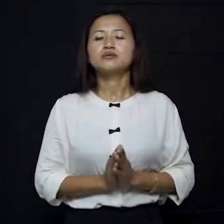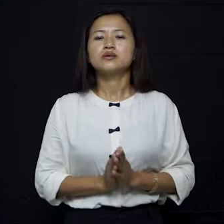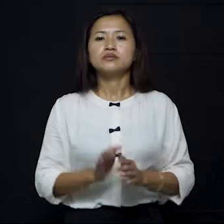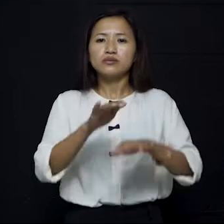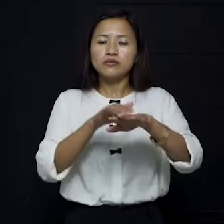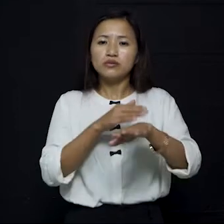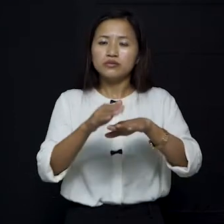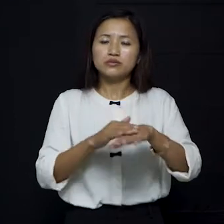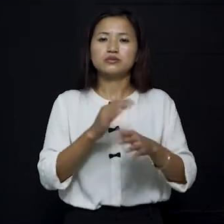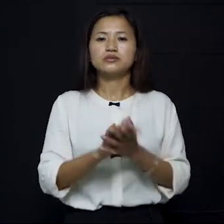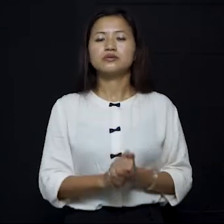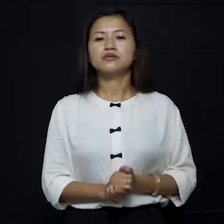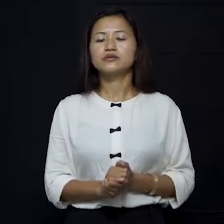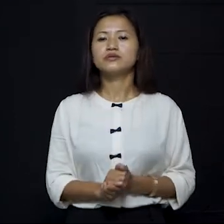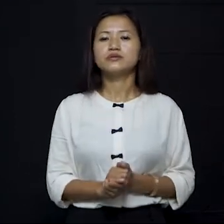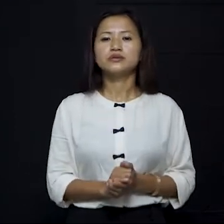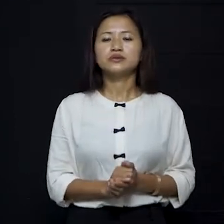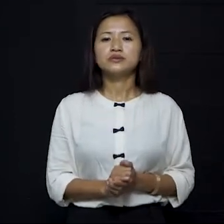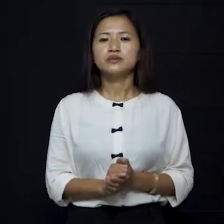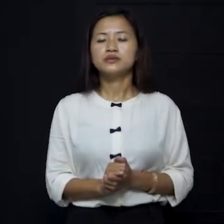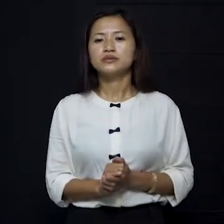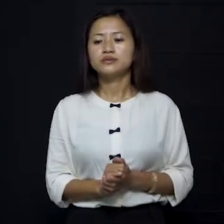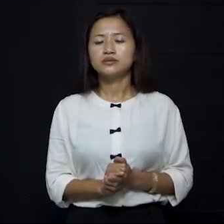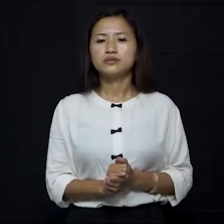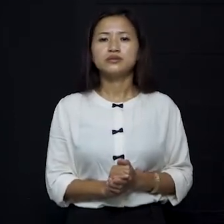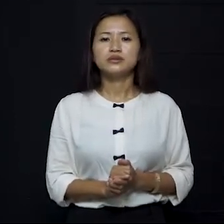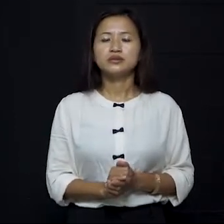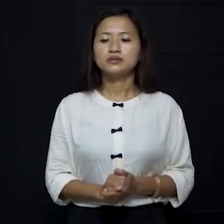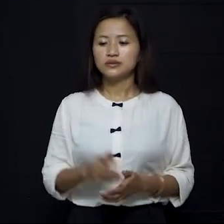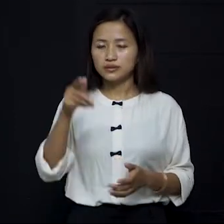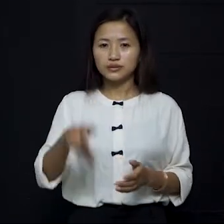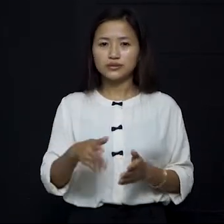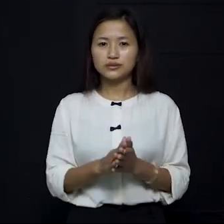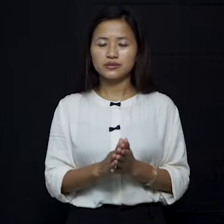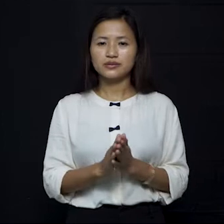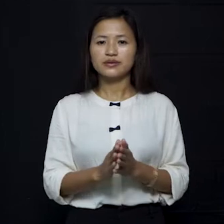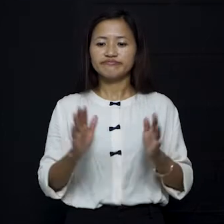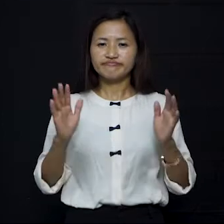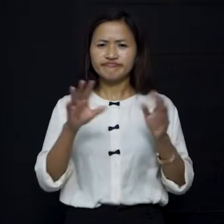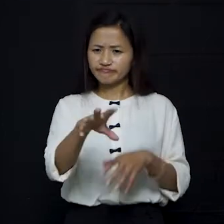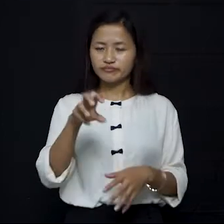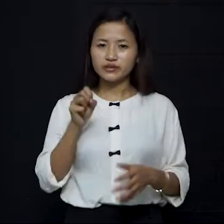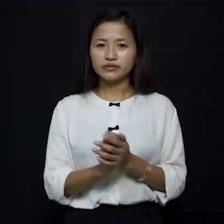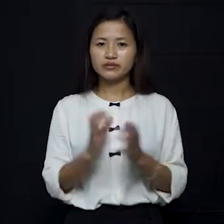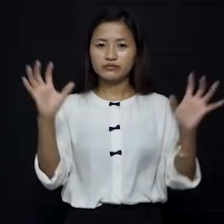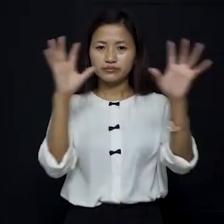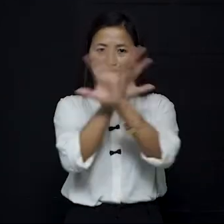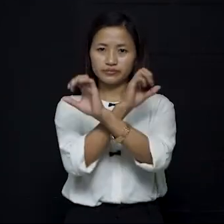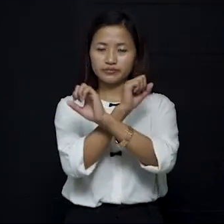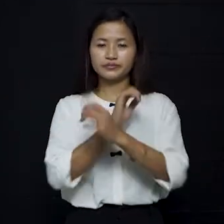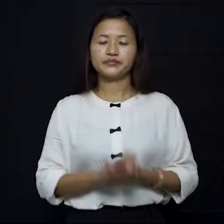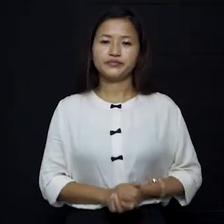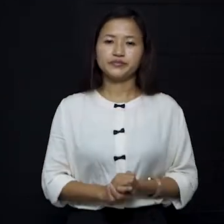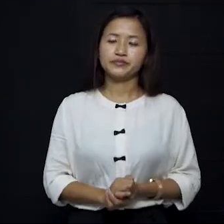okay? That means an action was taking place at that moment. It was getting dark. It was getting